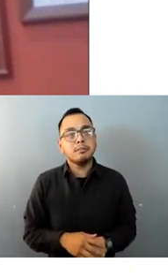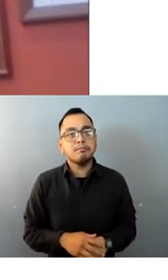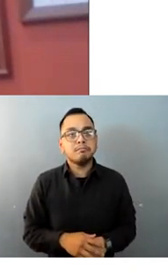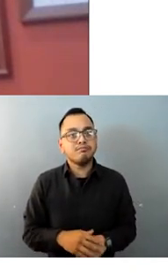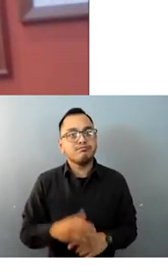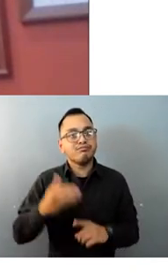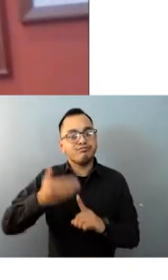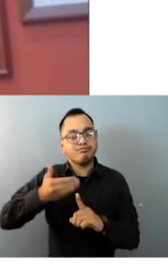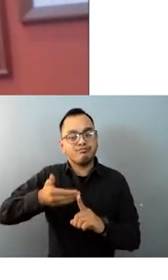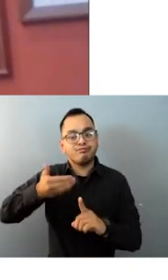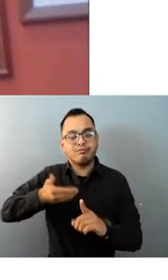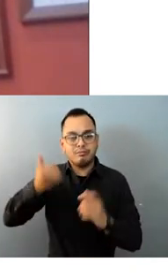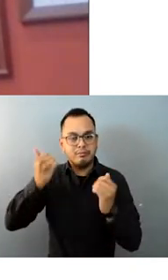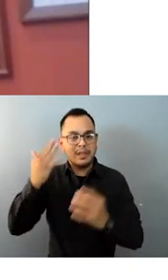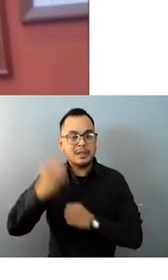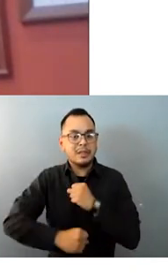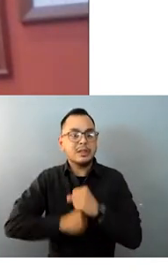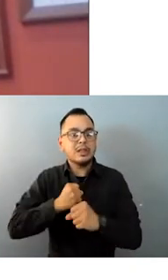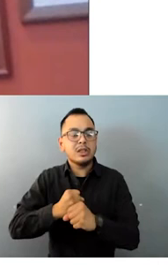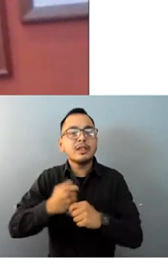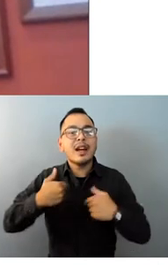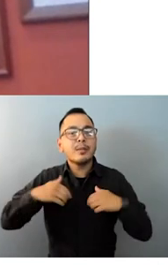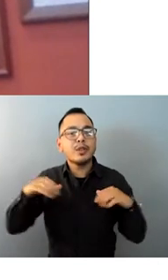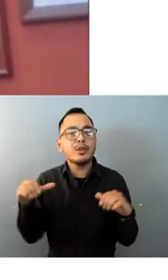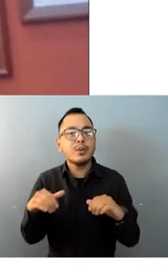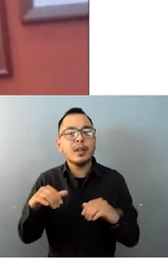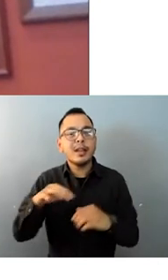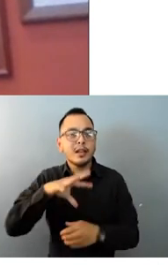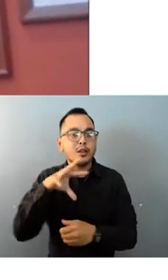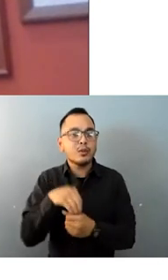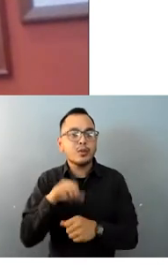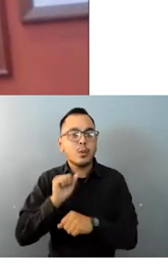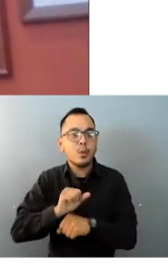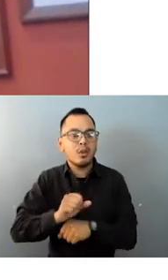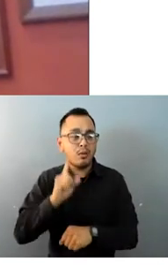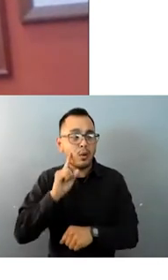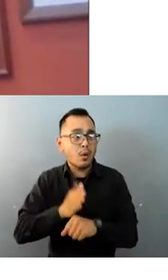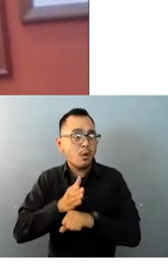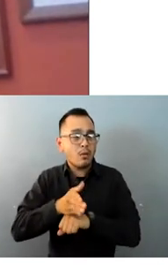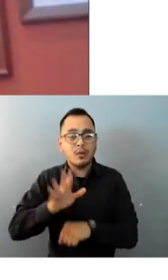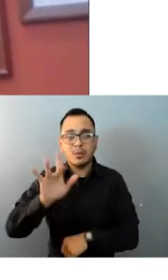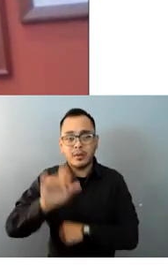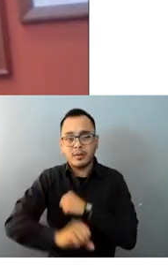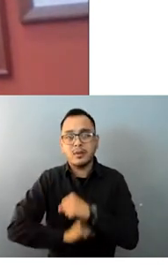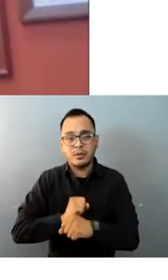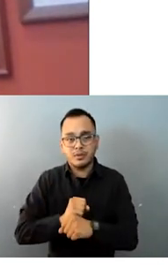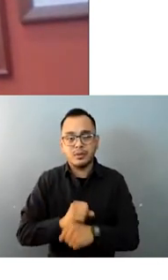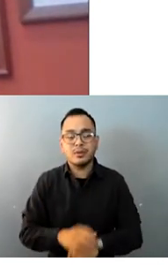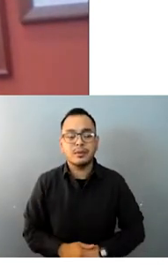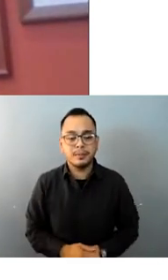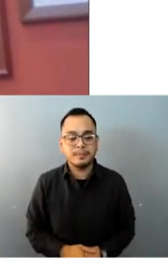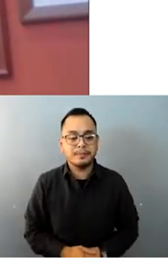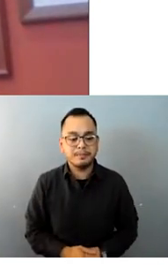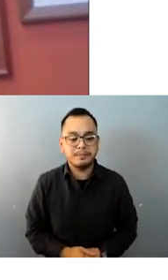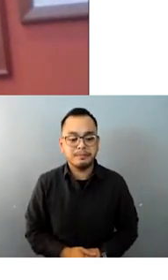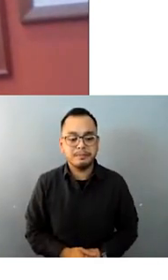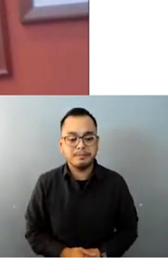back a number of years. I've been doing diversity and inclusion work for over 25 years,